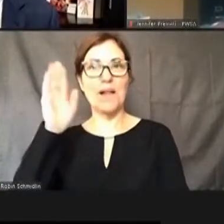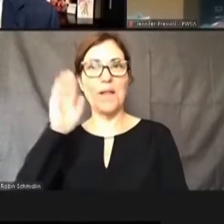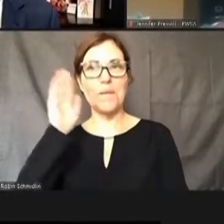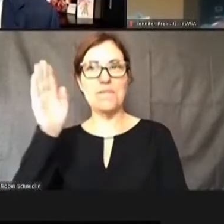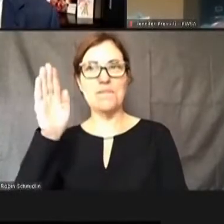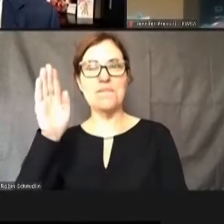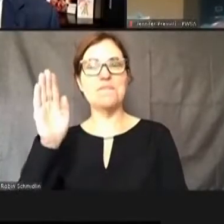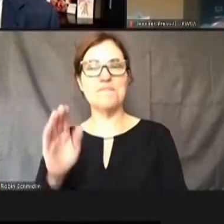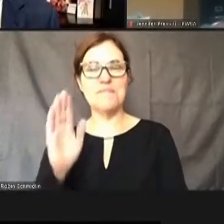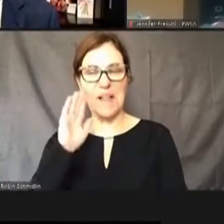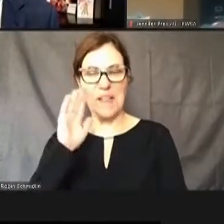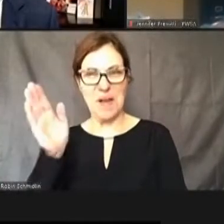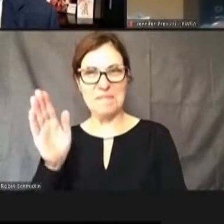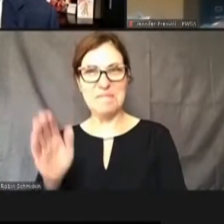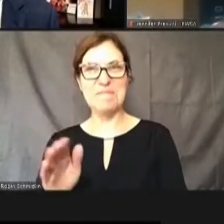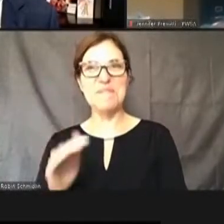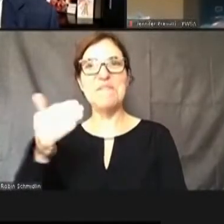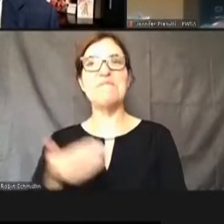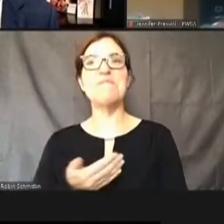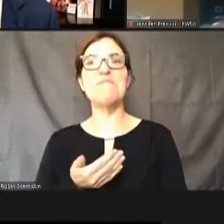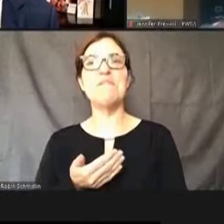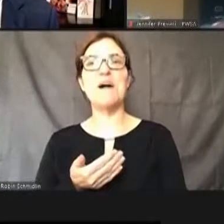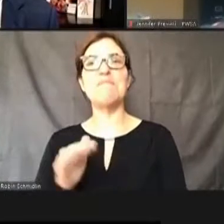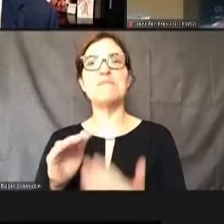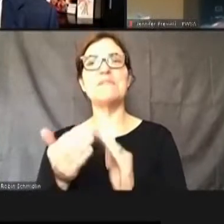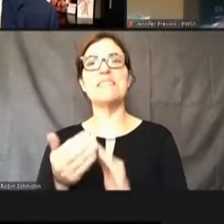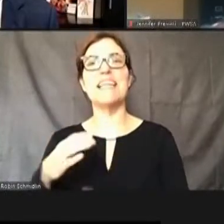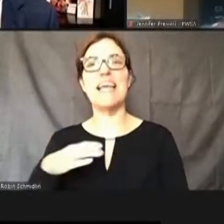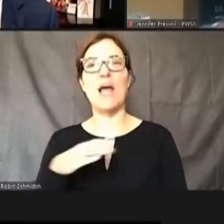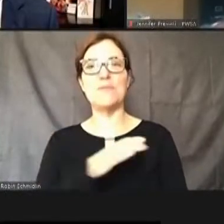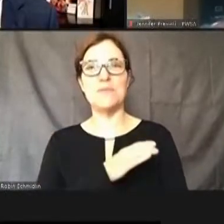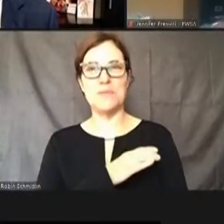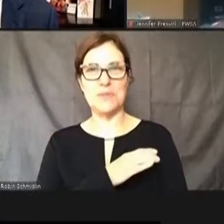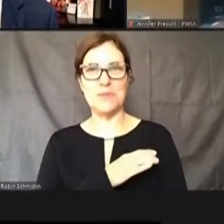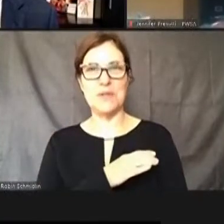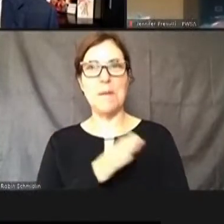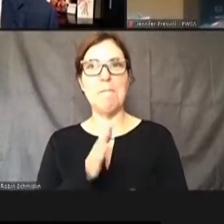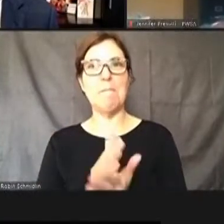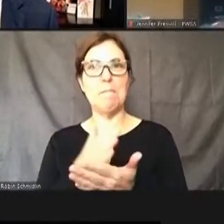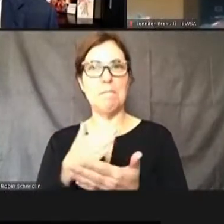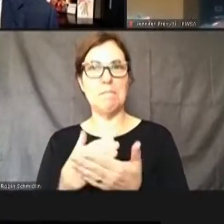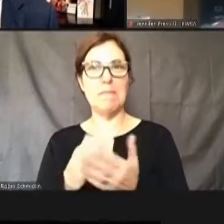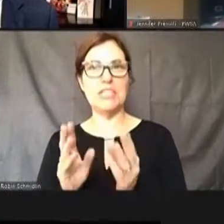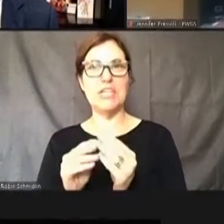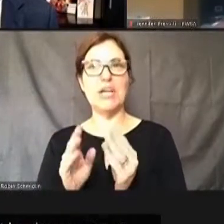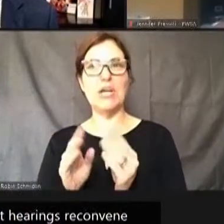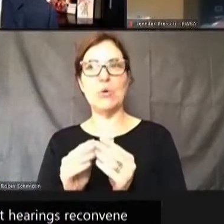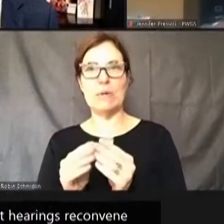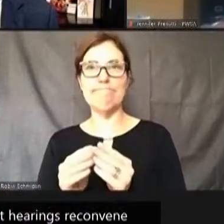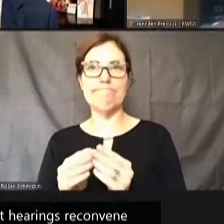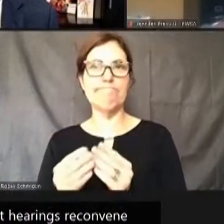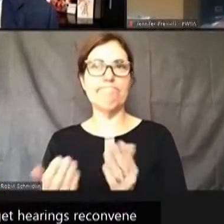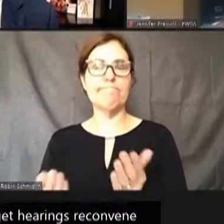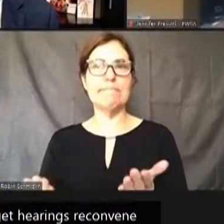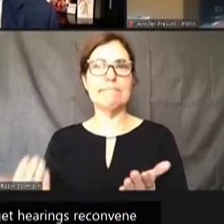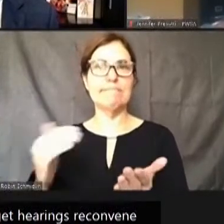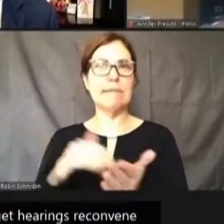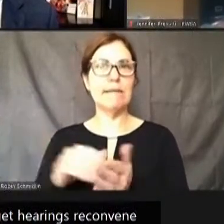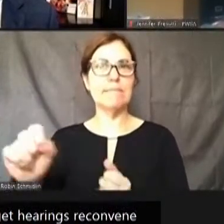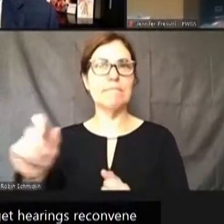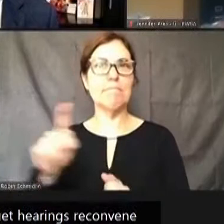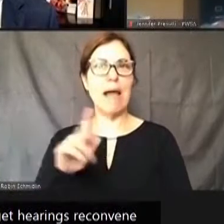Hello, and welcome to City Council's budget hearings reconvened this afternoon